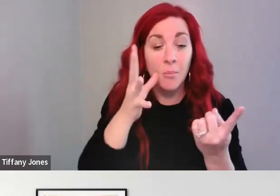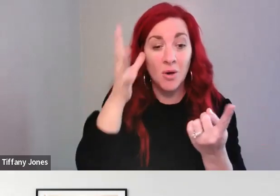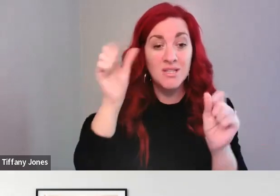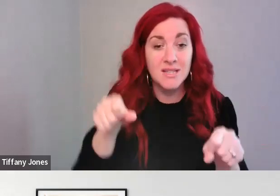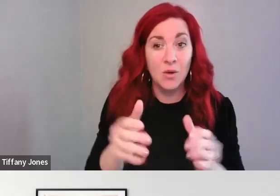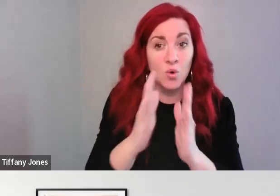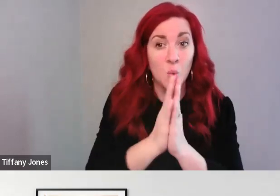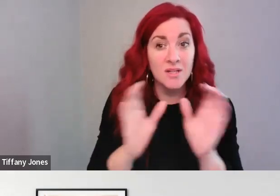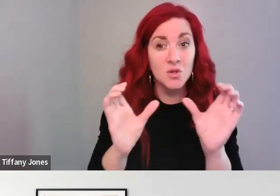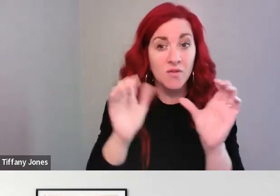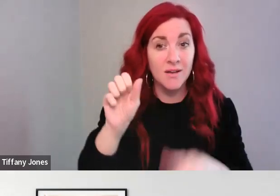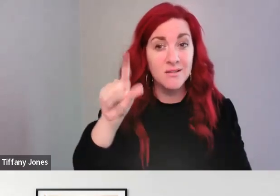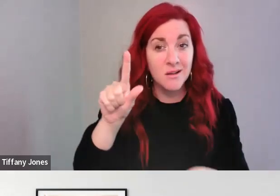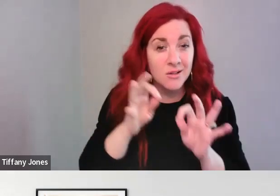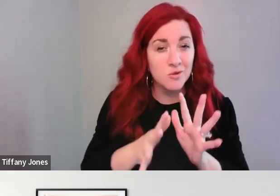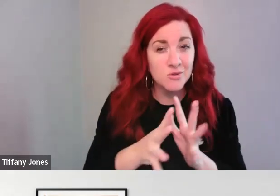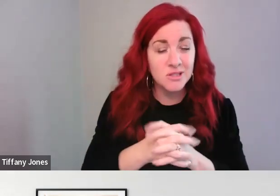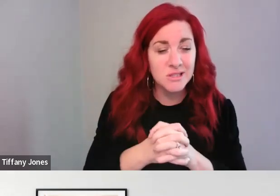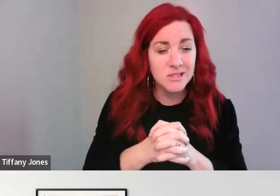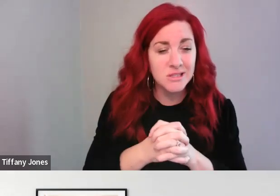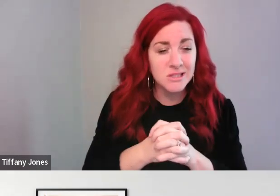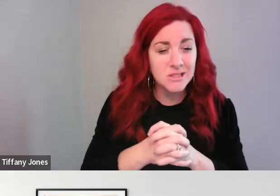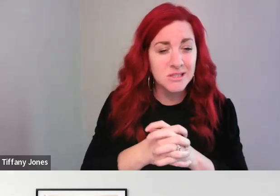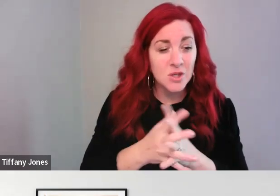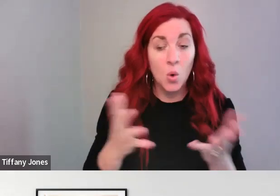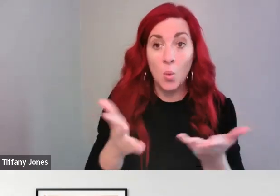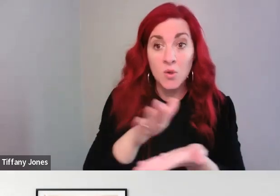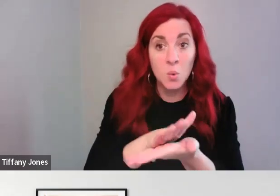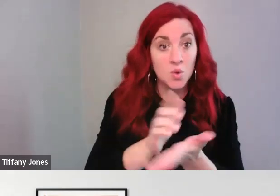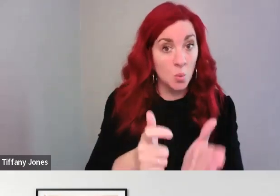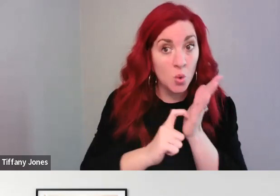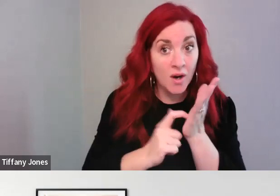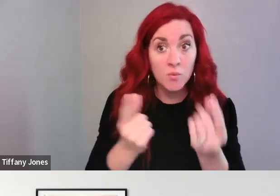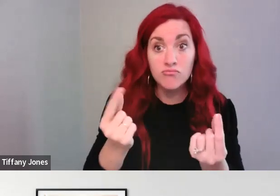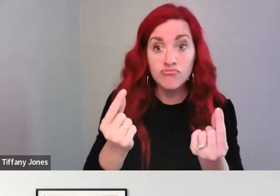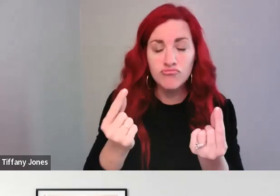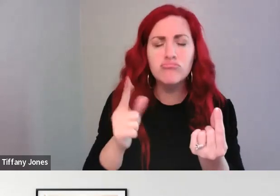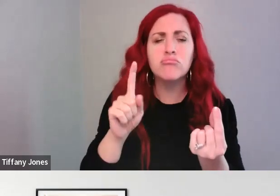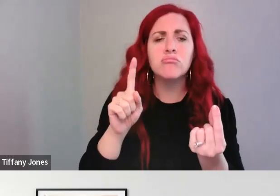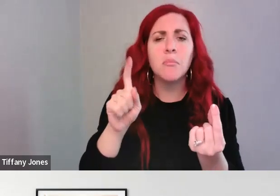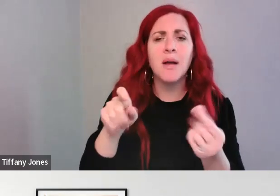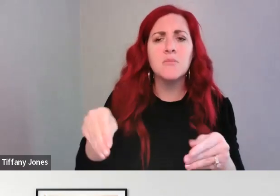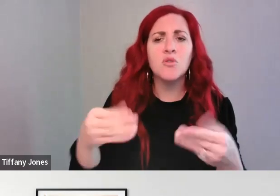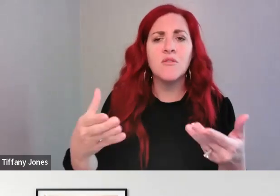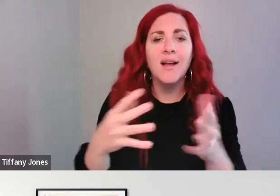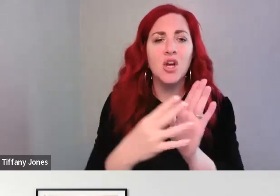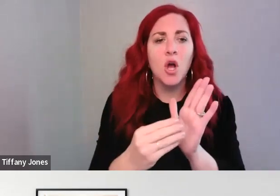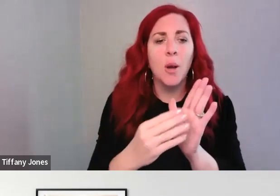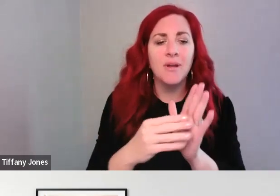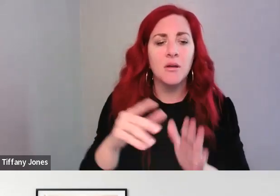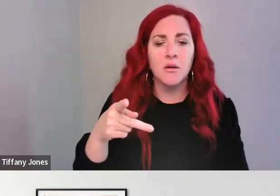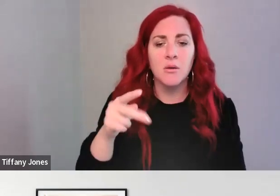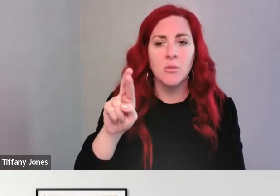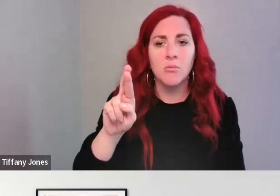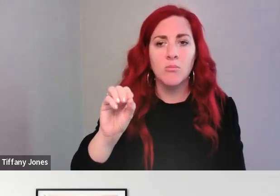a certified ASL interpreter. What schools are required to do is provide a copy of that procedural safeguards notice in